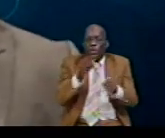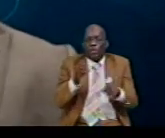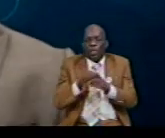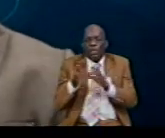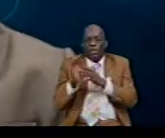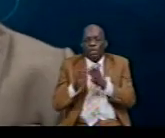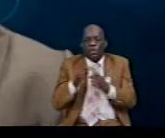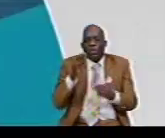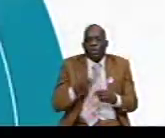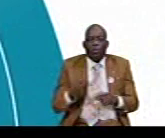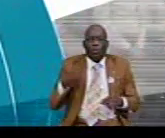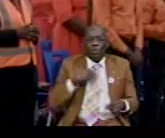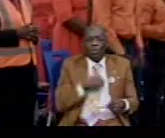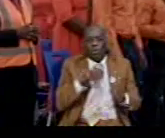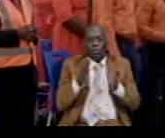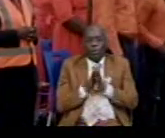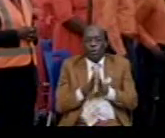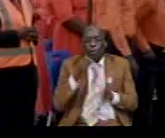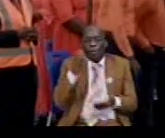Amen.